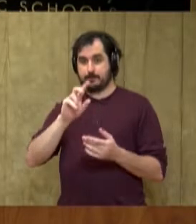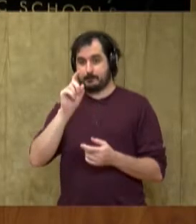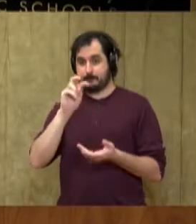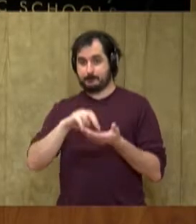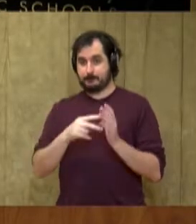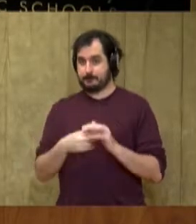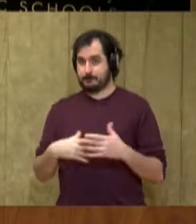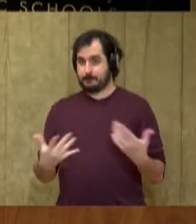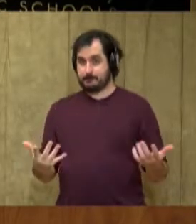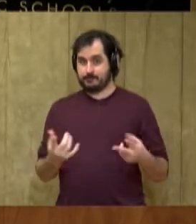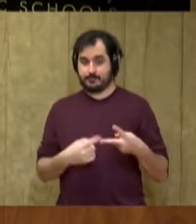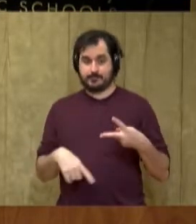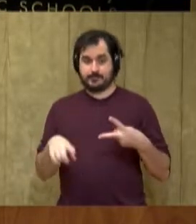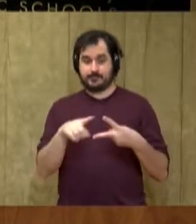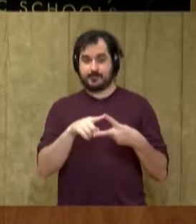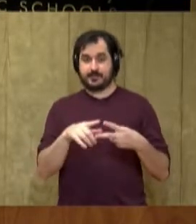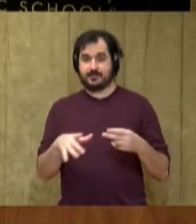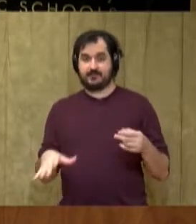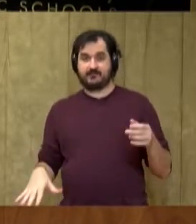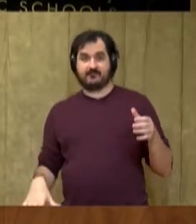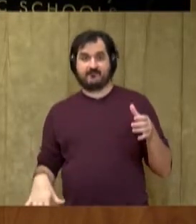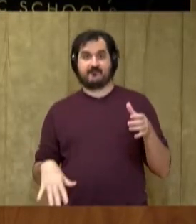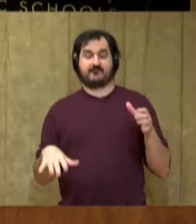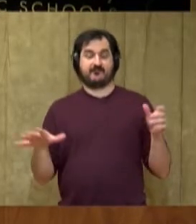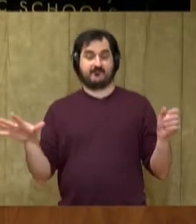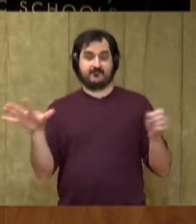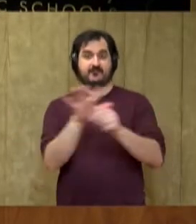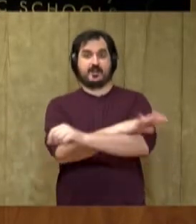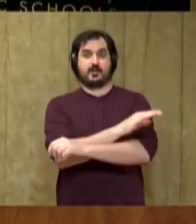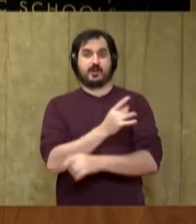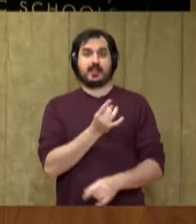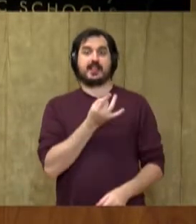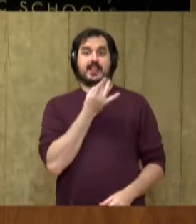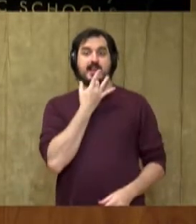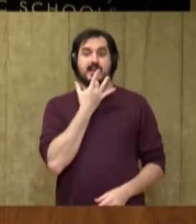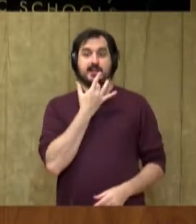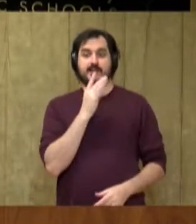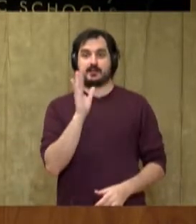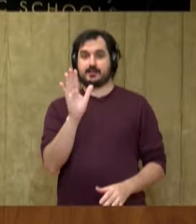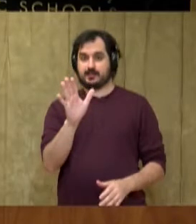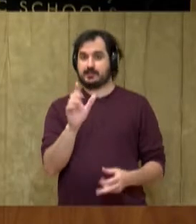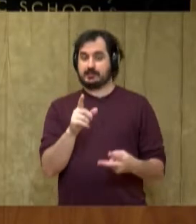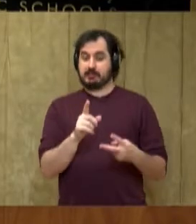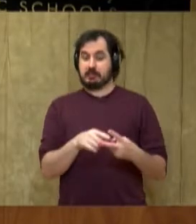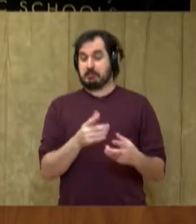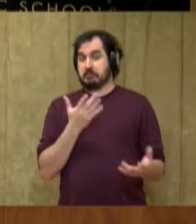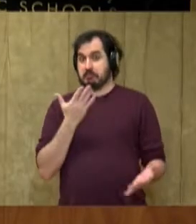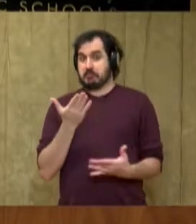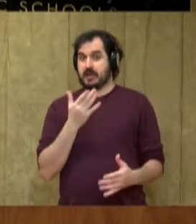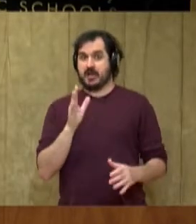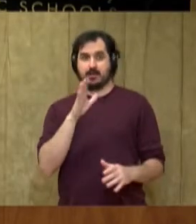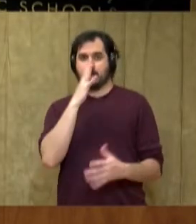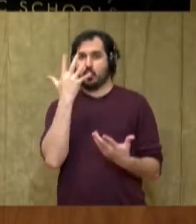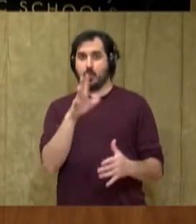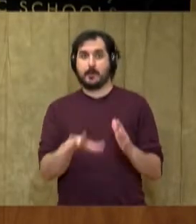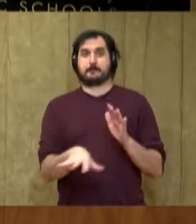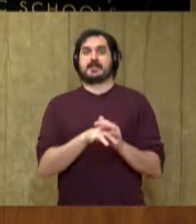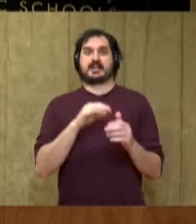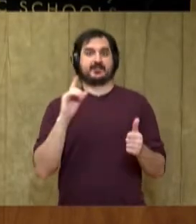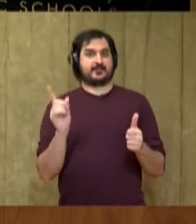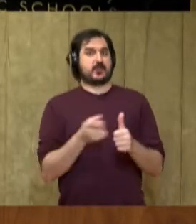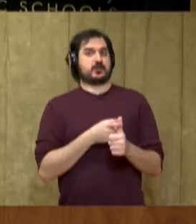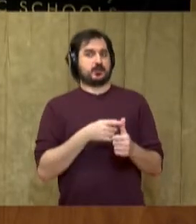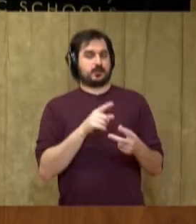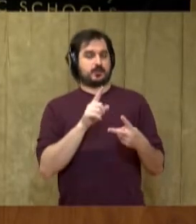To fill with light? Well, maybe, because we have light in our choice, but it's never good to pick your first choice. It's always good to see what all our choices are.